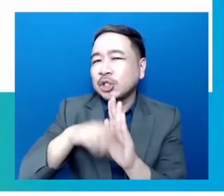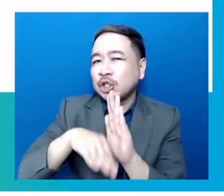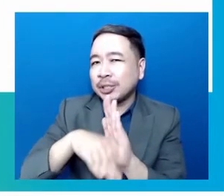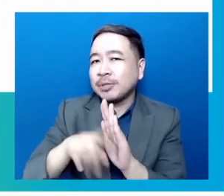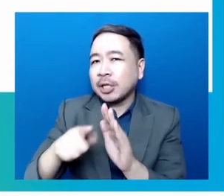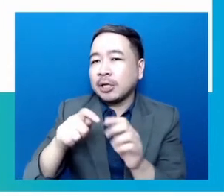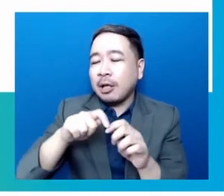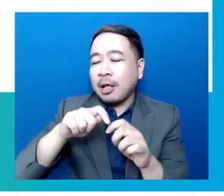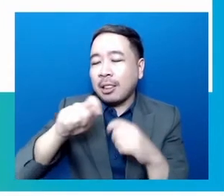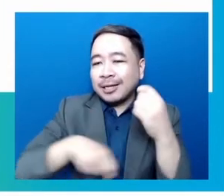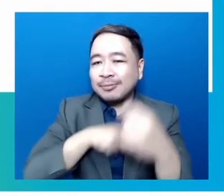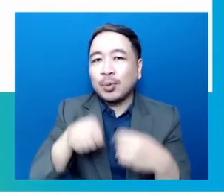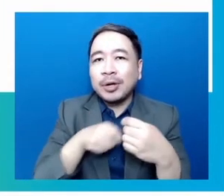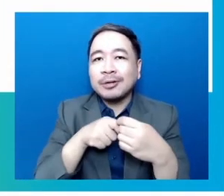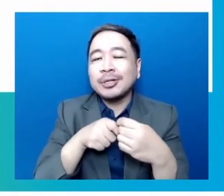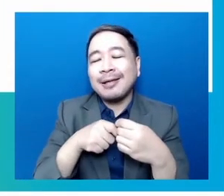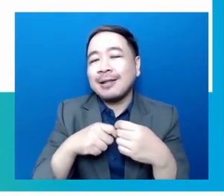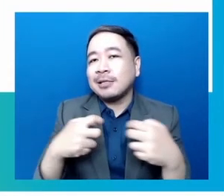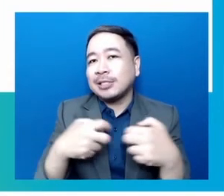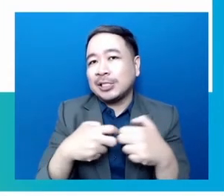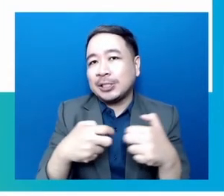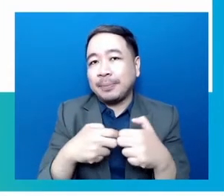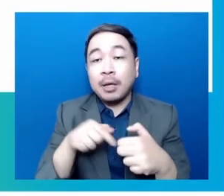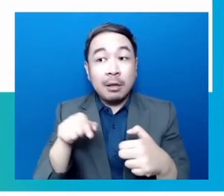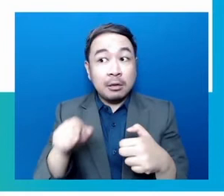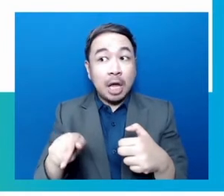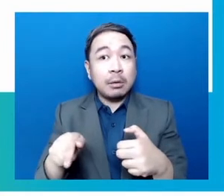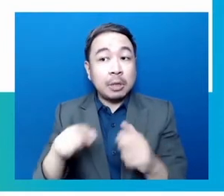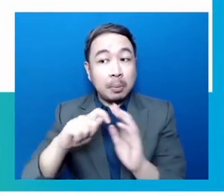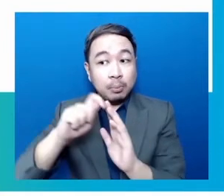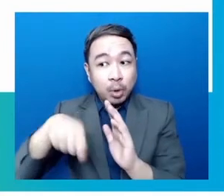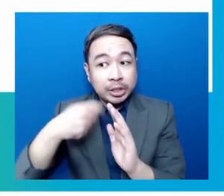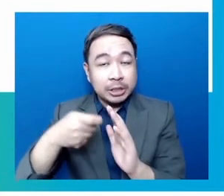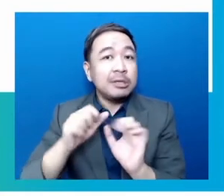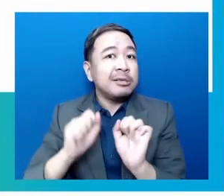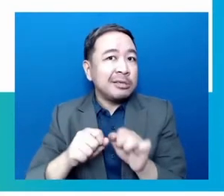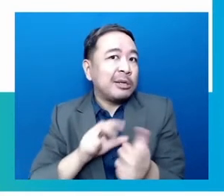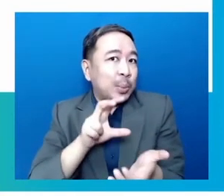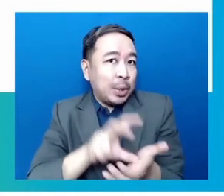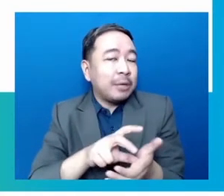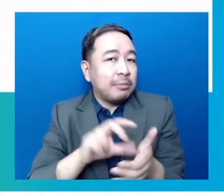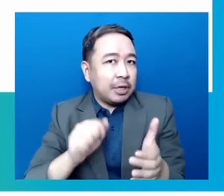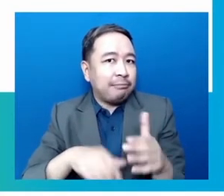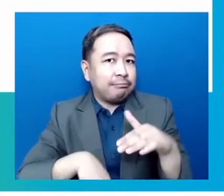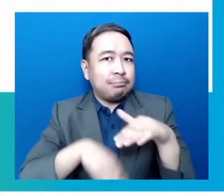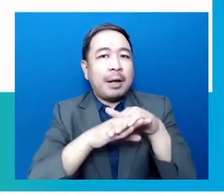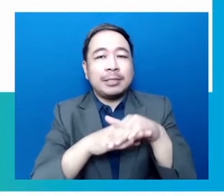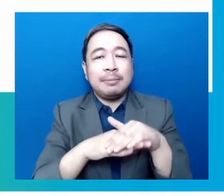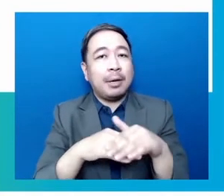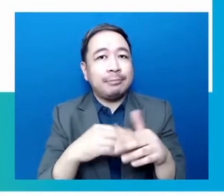These projects are bankable when aggregated and they maximize energy access. Next slide.